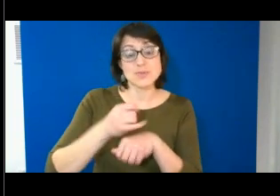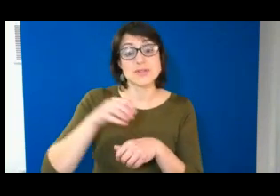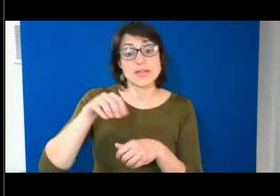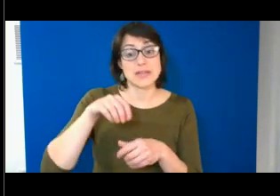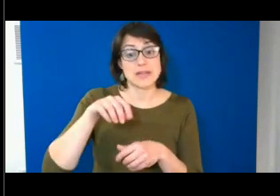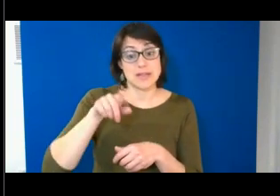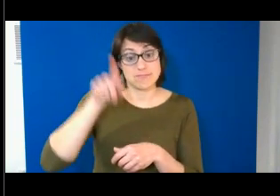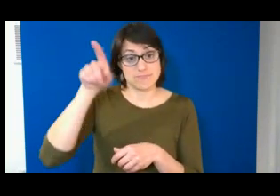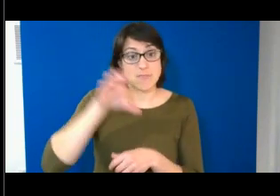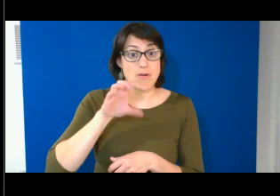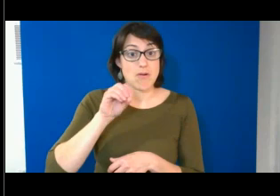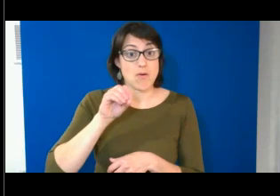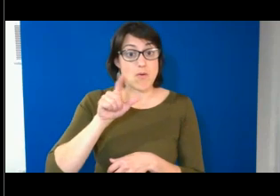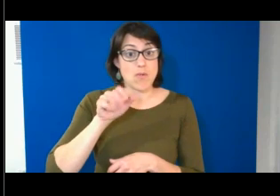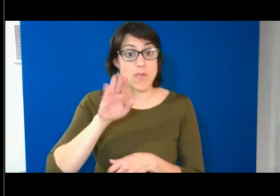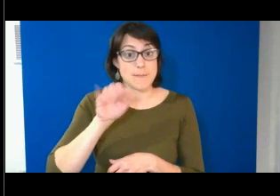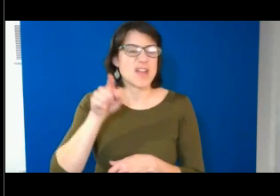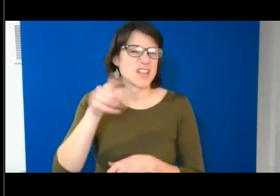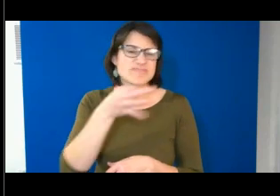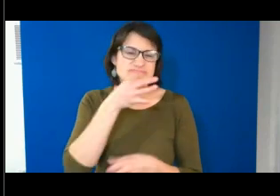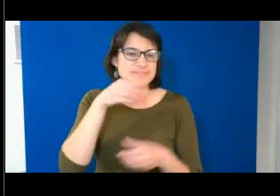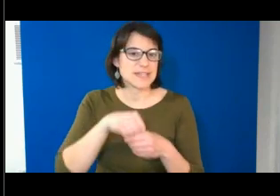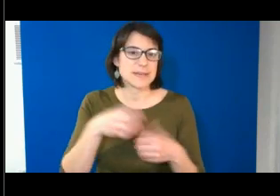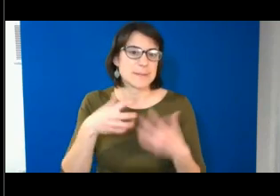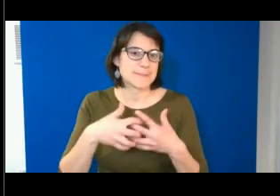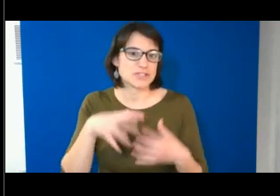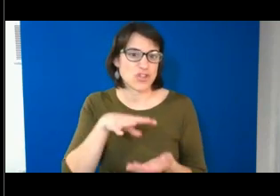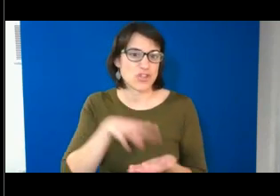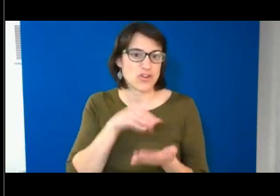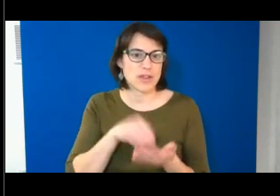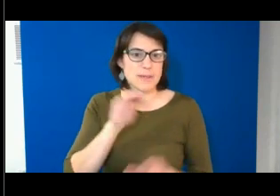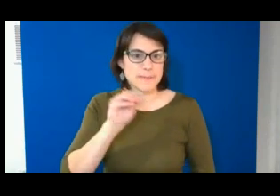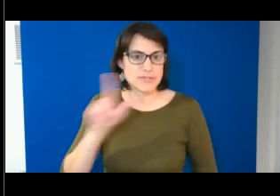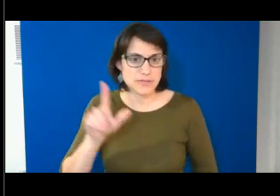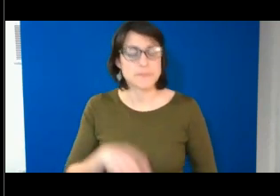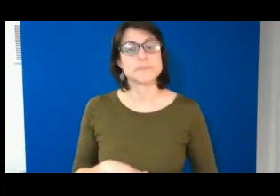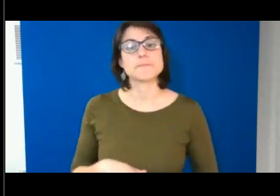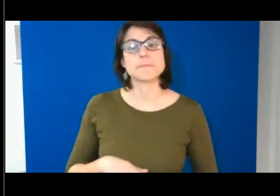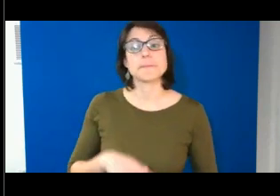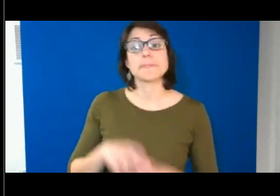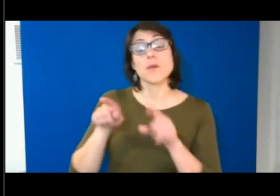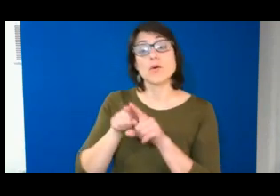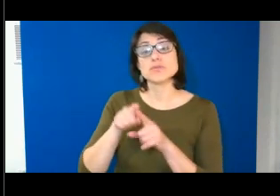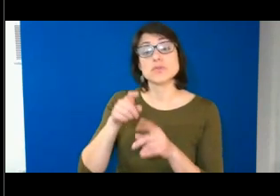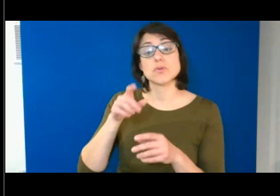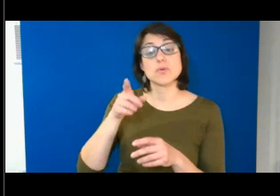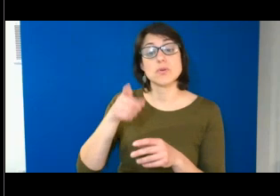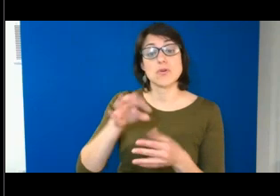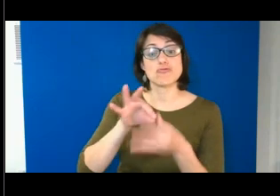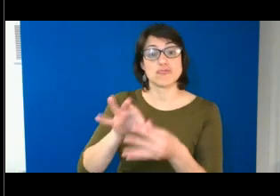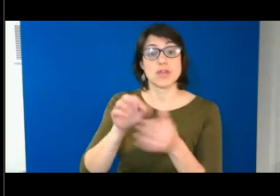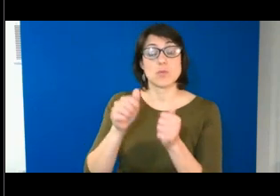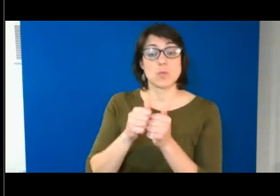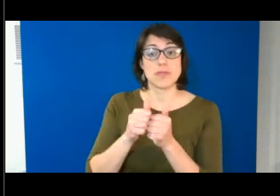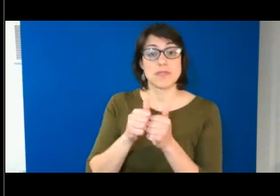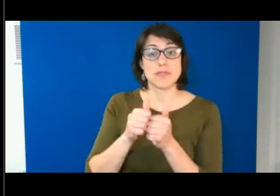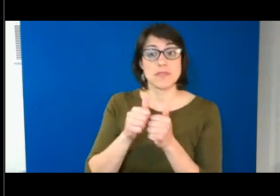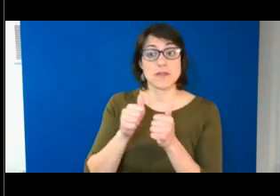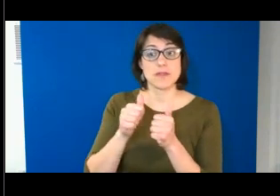Great. And on the community engagement note, doing a cleanup can maybe be a little funner when you